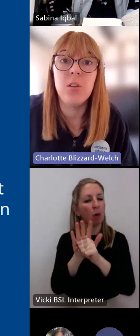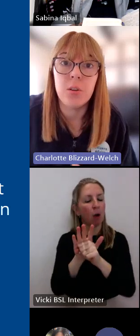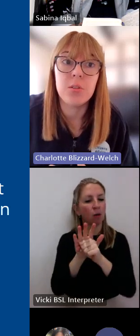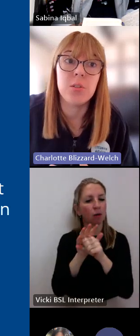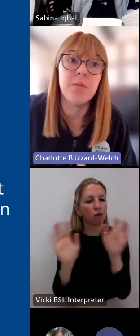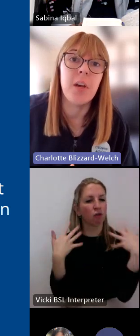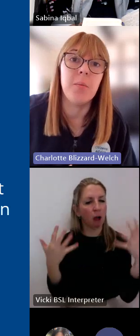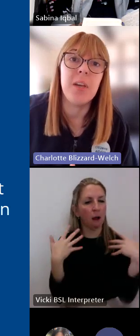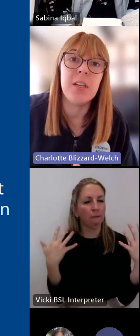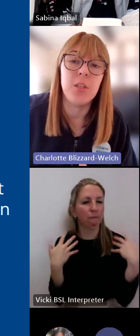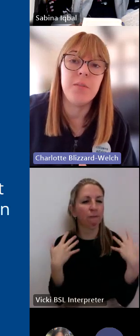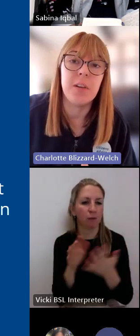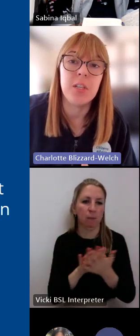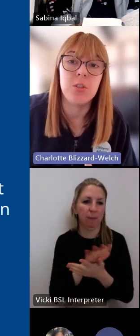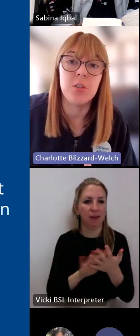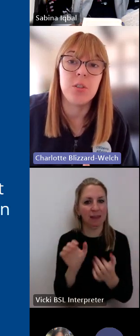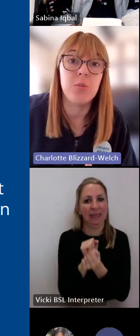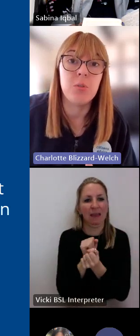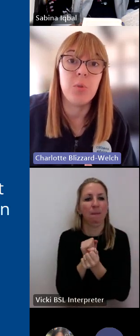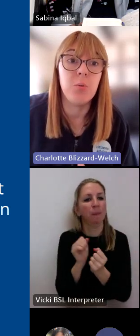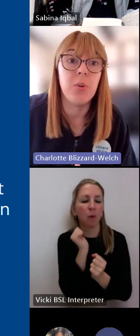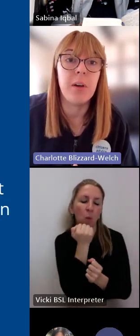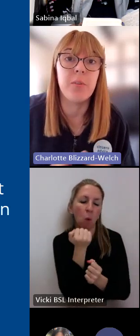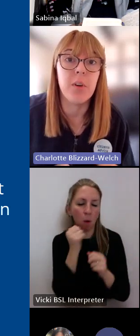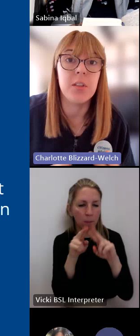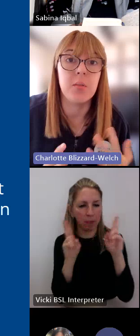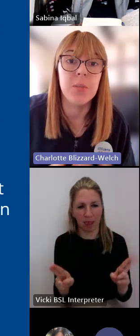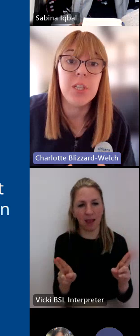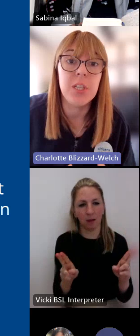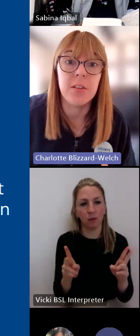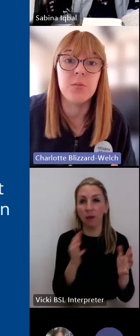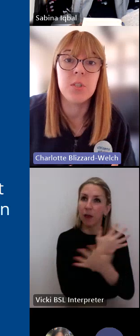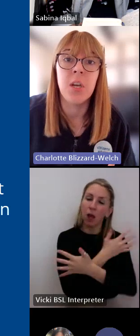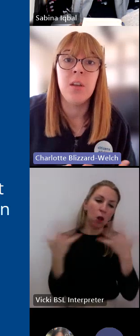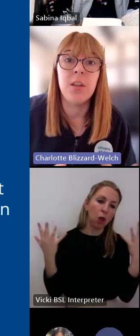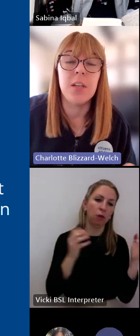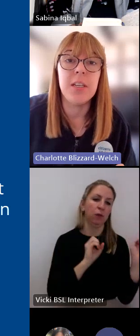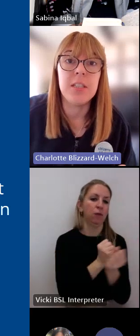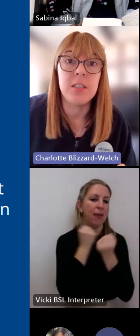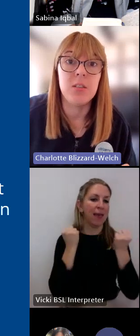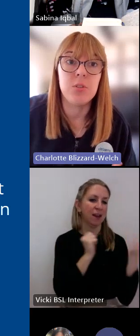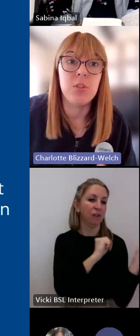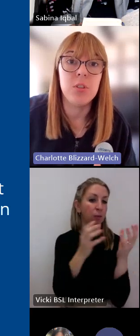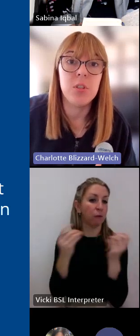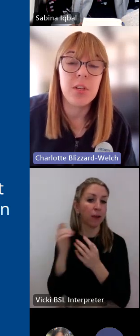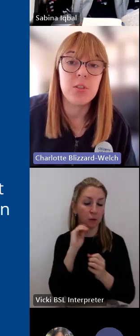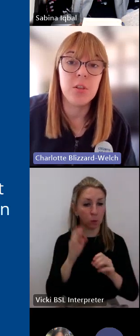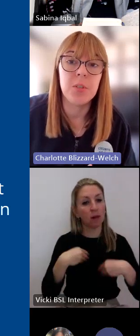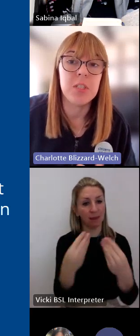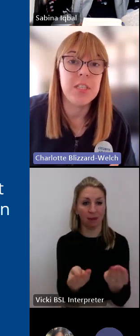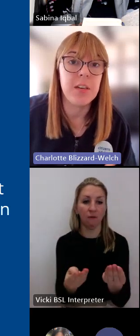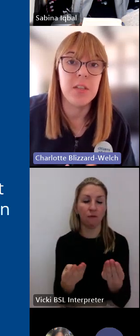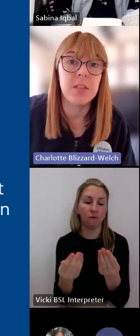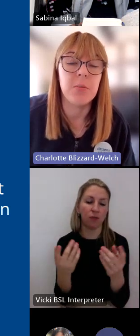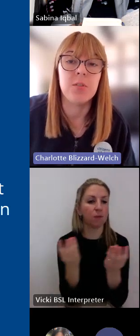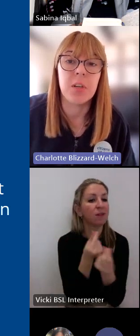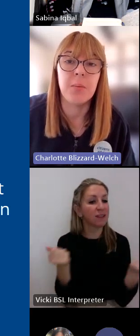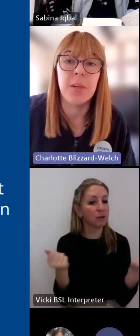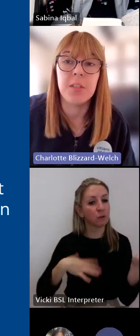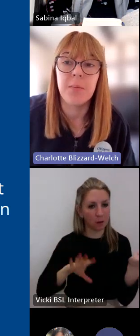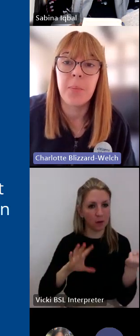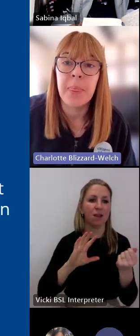and there's lots of energy foundations who will help provide the materials that are needed in order to do that job. So it's definitely